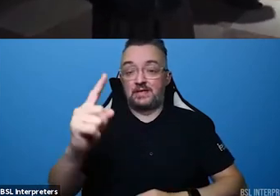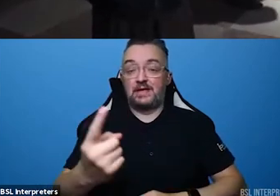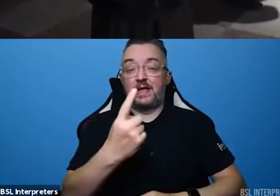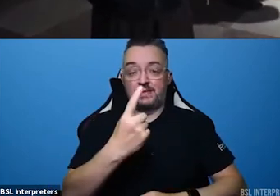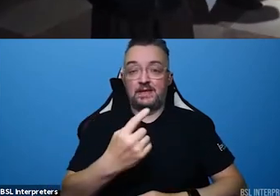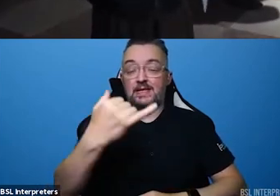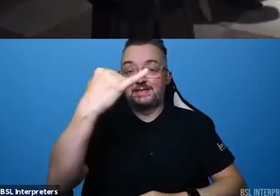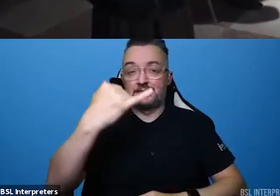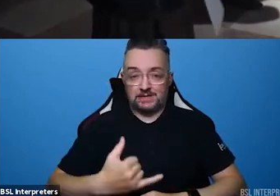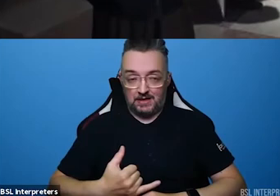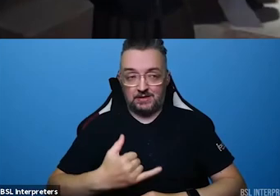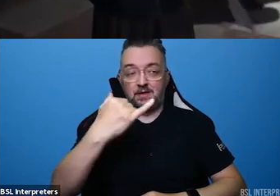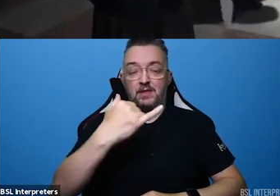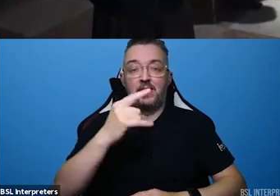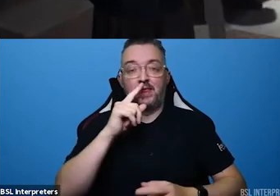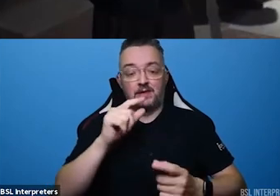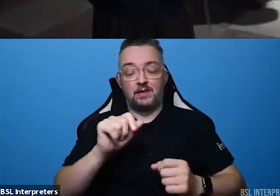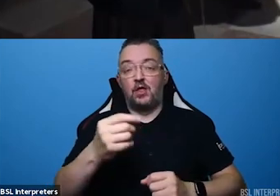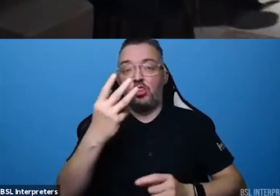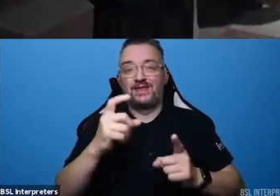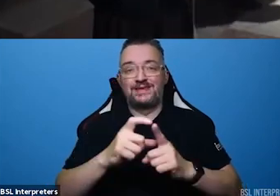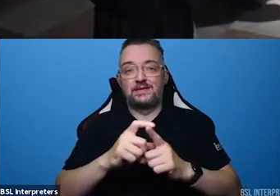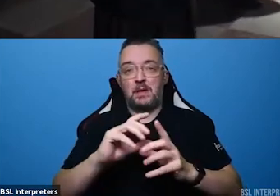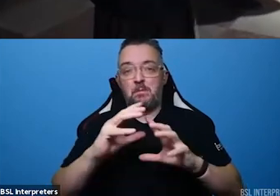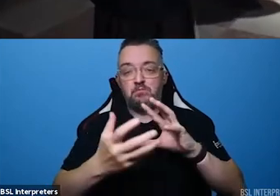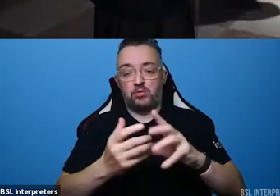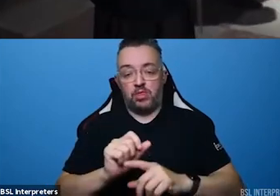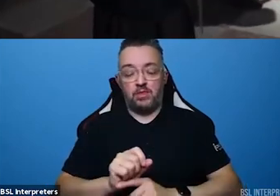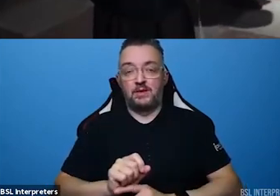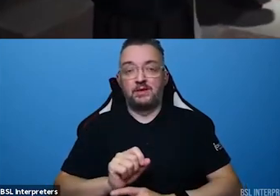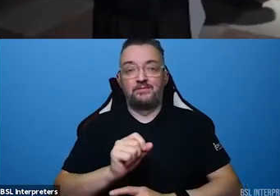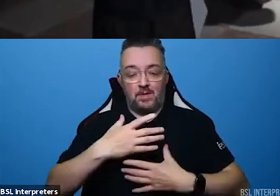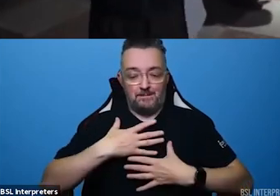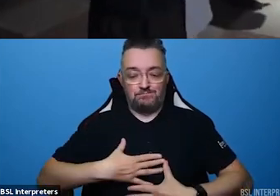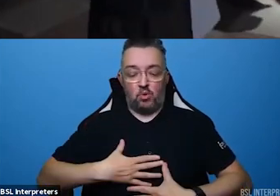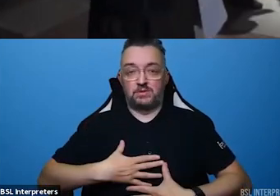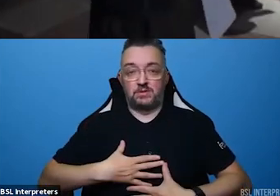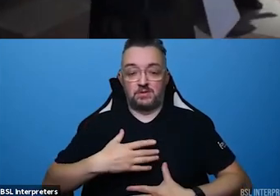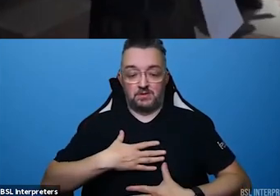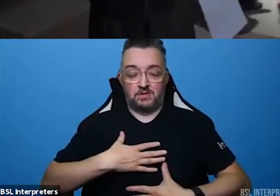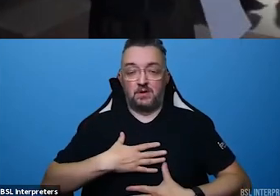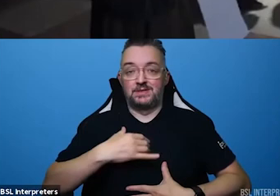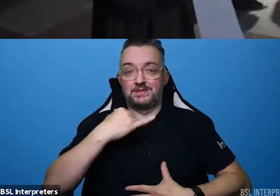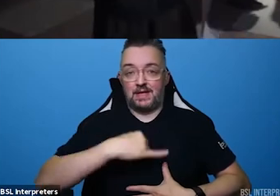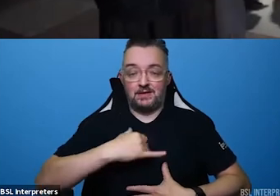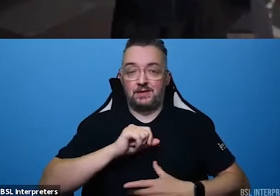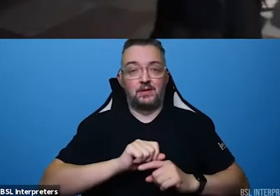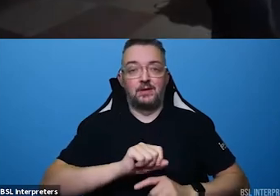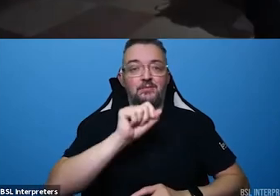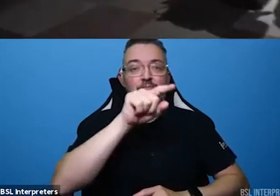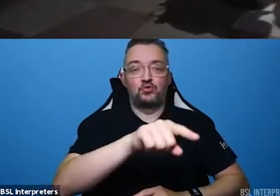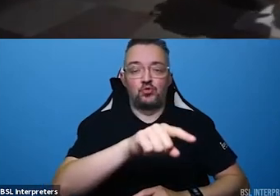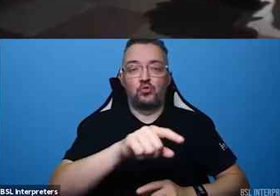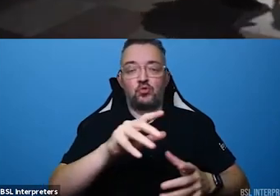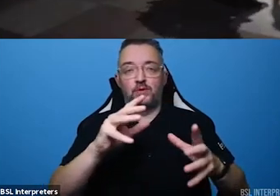sends the The 3D models of the 3D models of the visitors into simulated